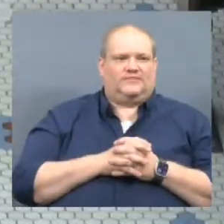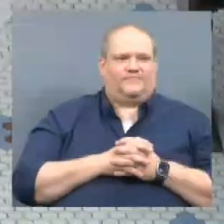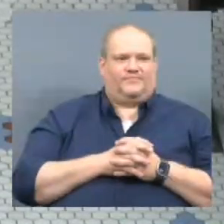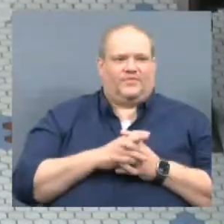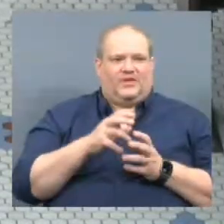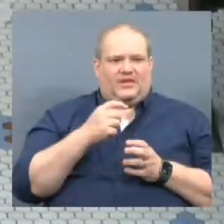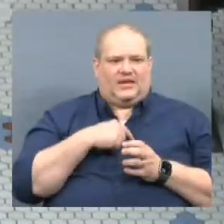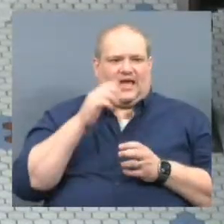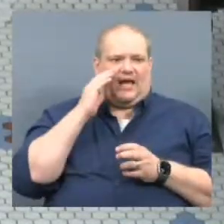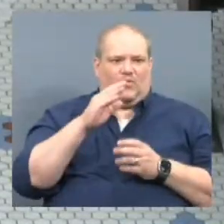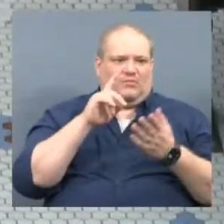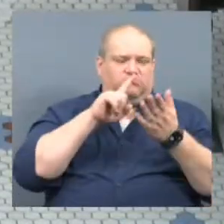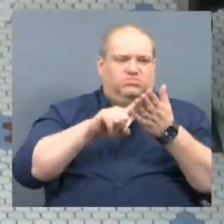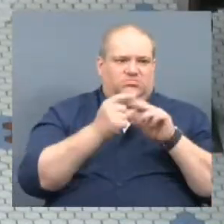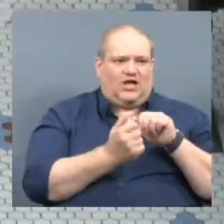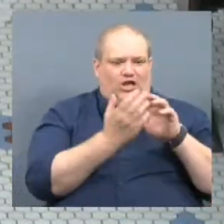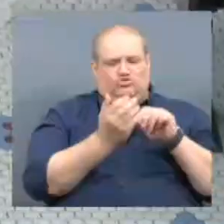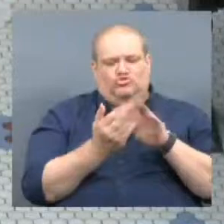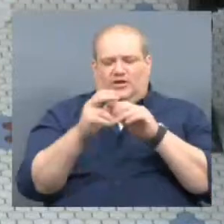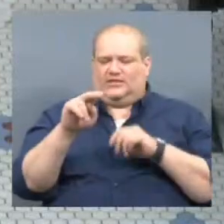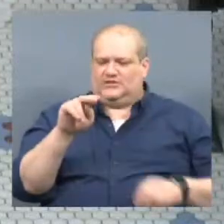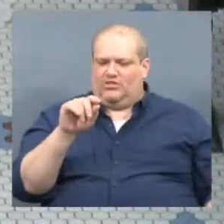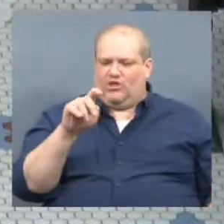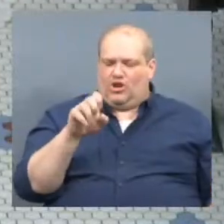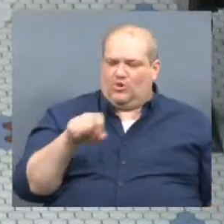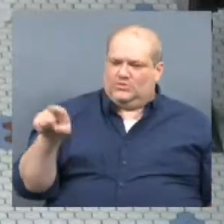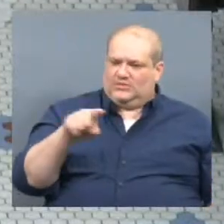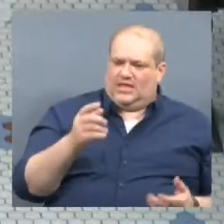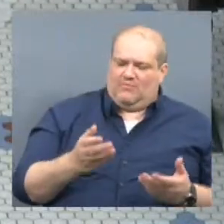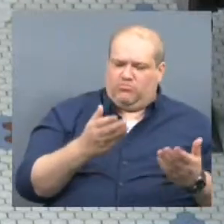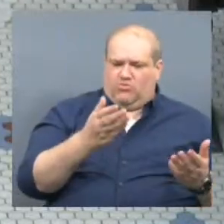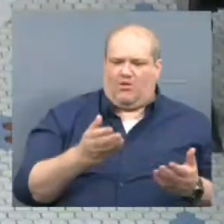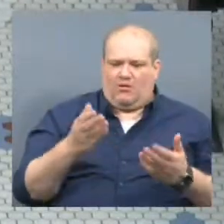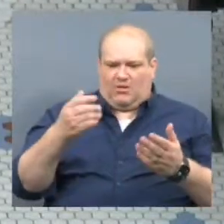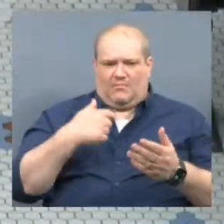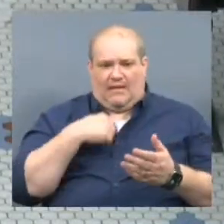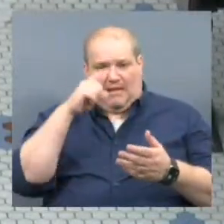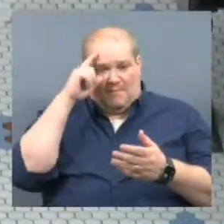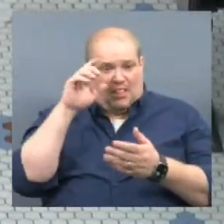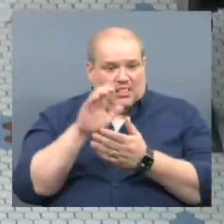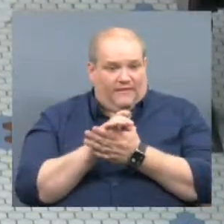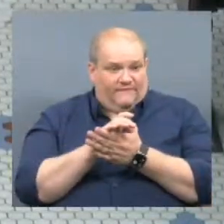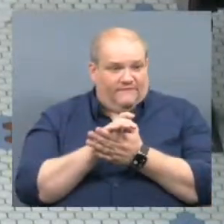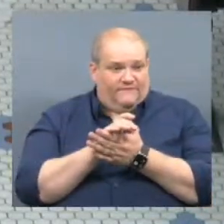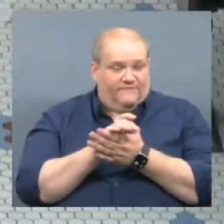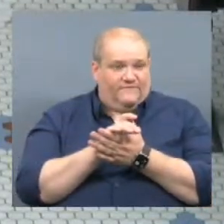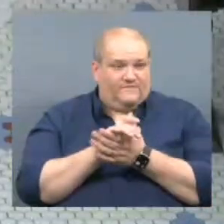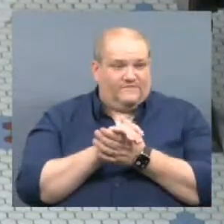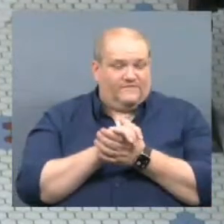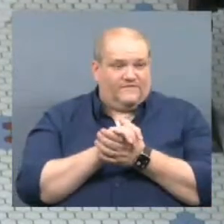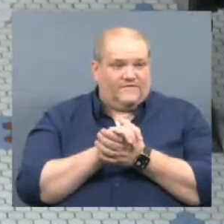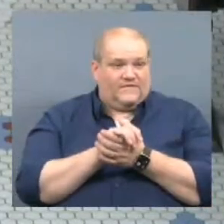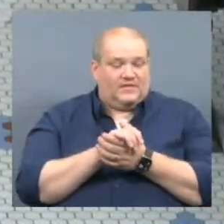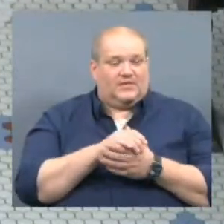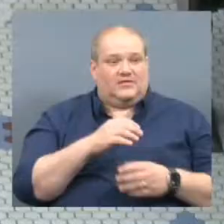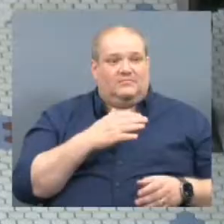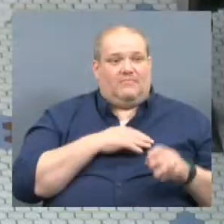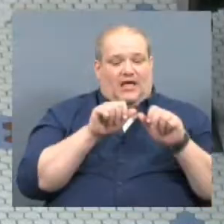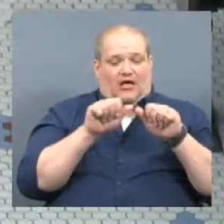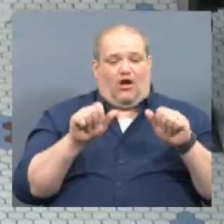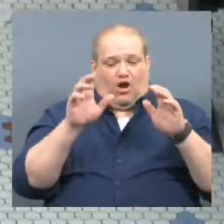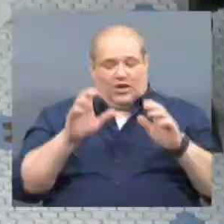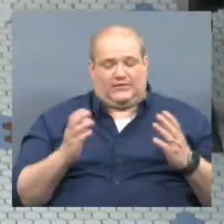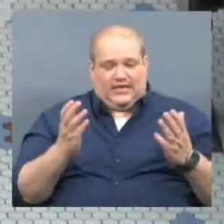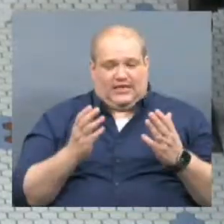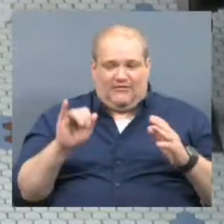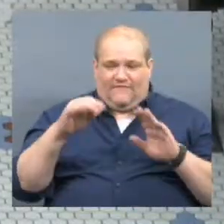going to just kind of go down and address the notes that these guys had brought up. I believe, and I have my architect here in case he